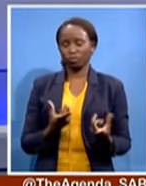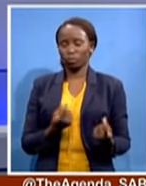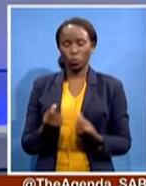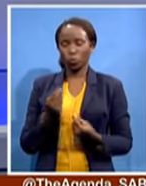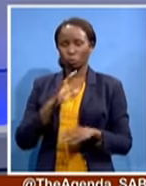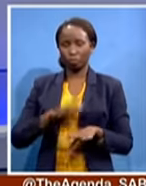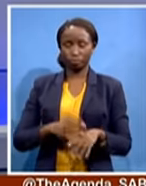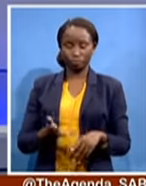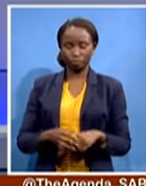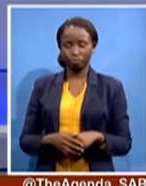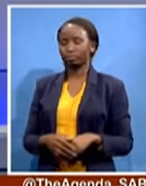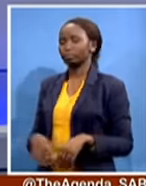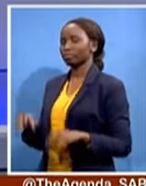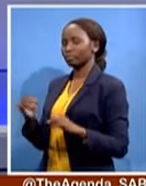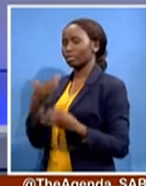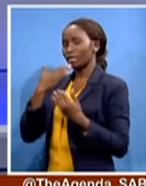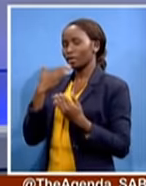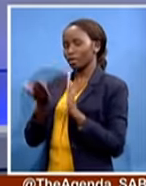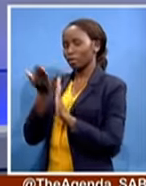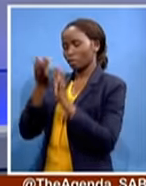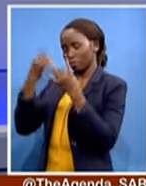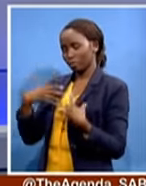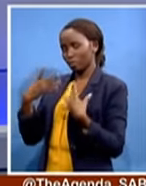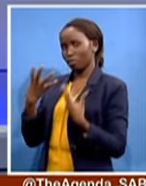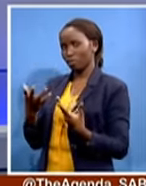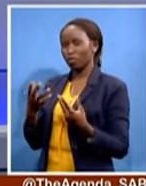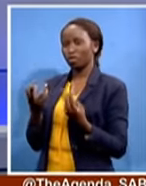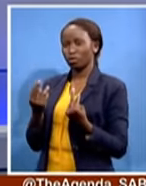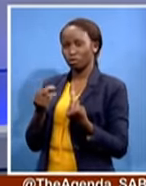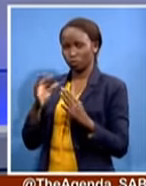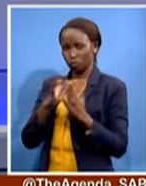this latest development. Of course, we'll continue to watch that story. Let's take a break.